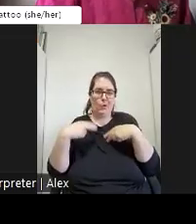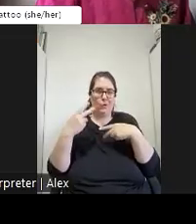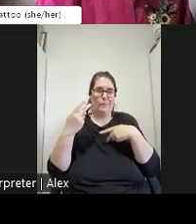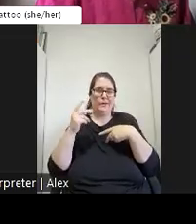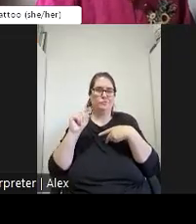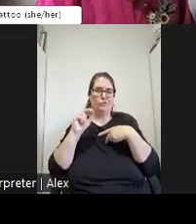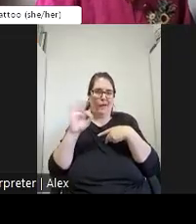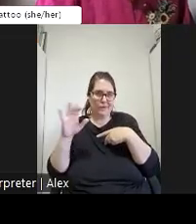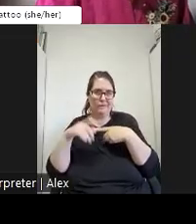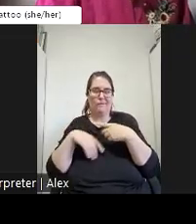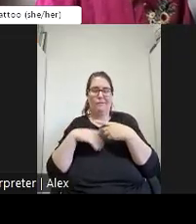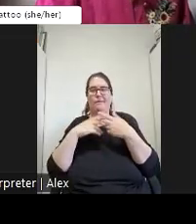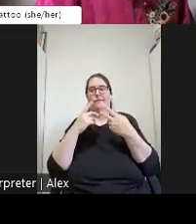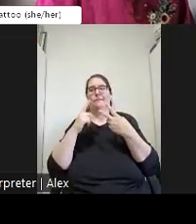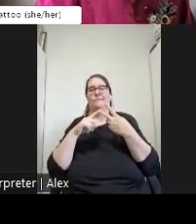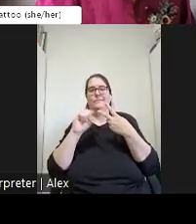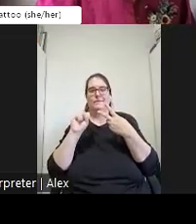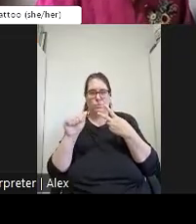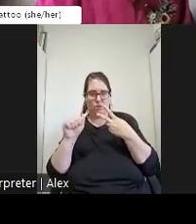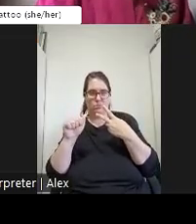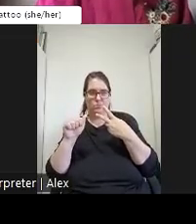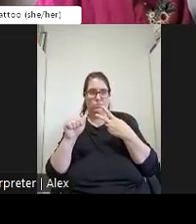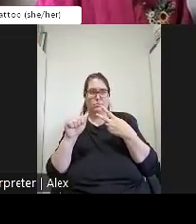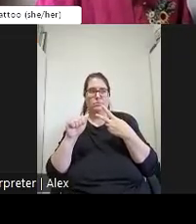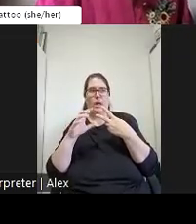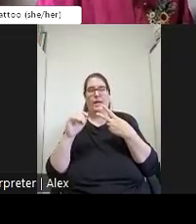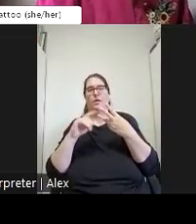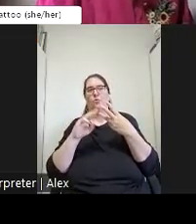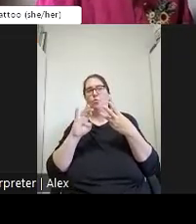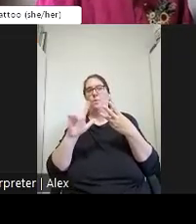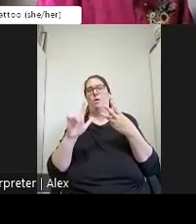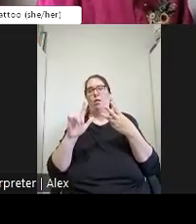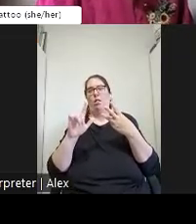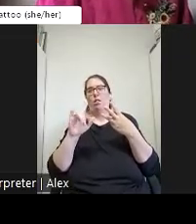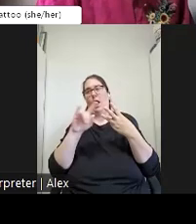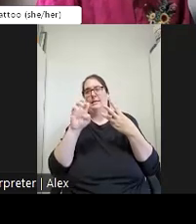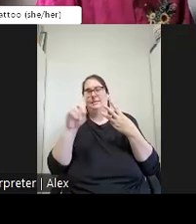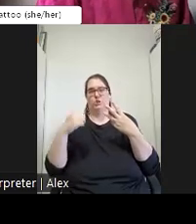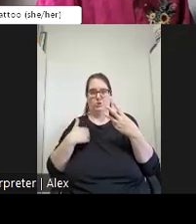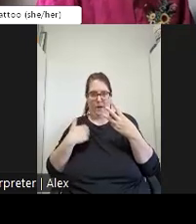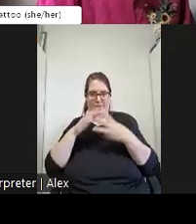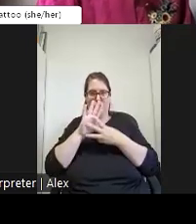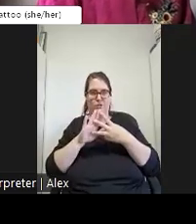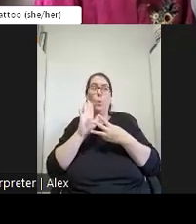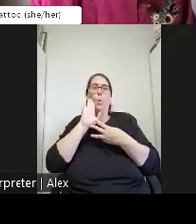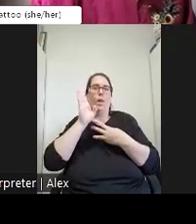those, and sexual violence and criminalized survivors are some others that are on the